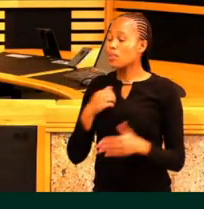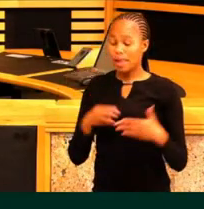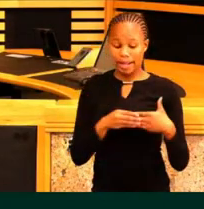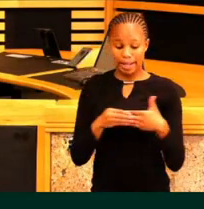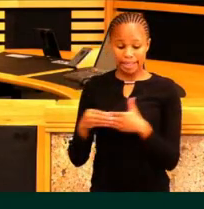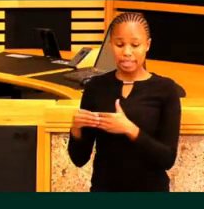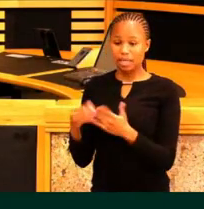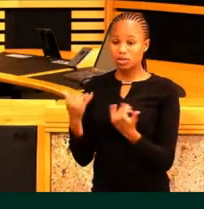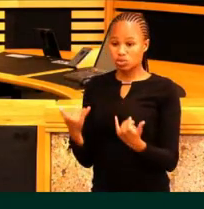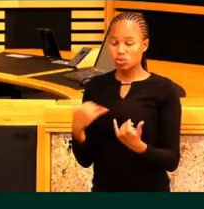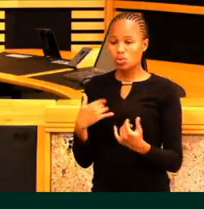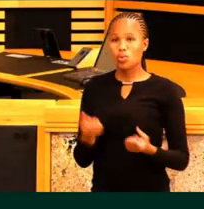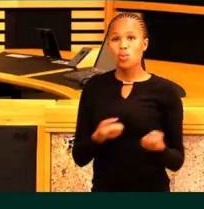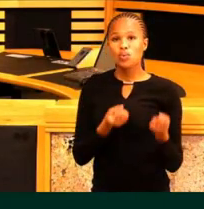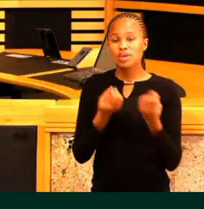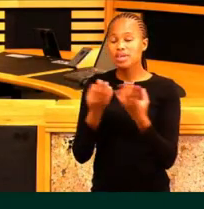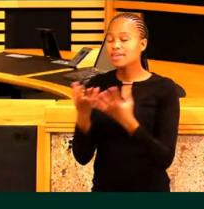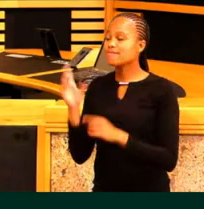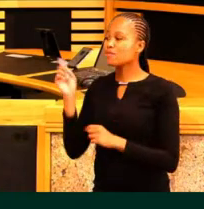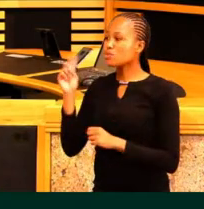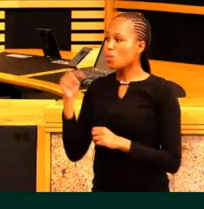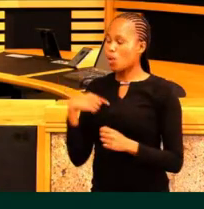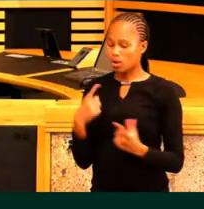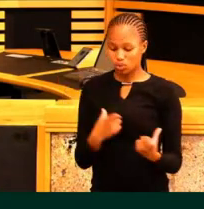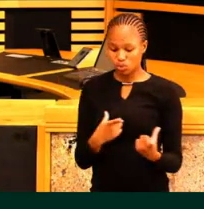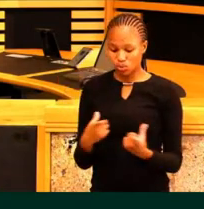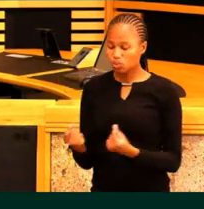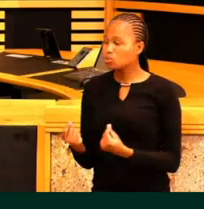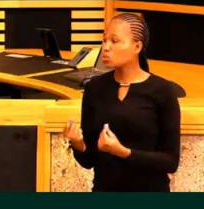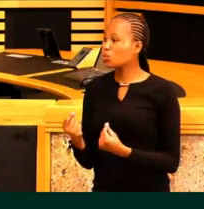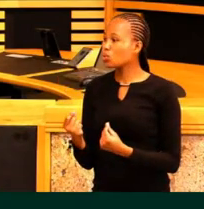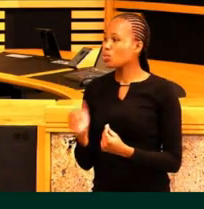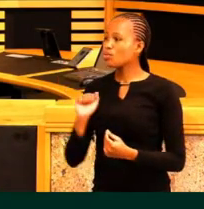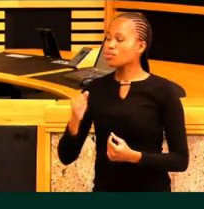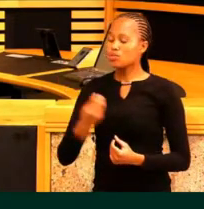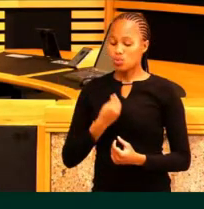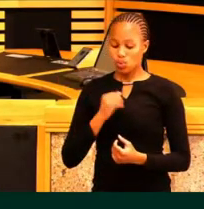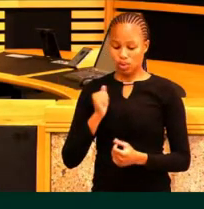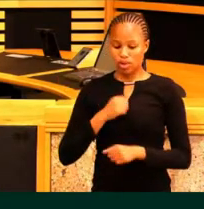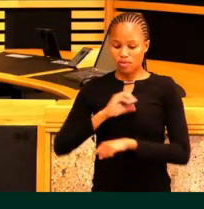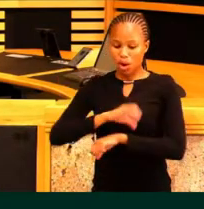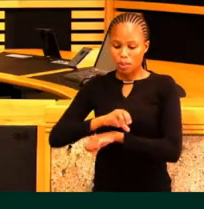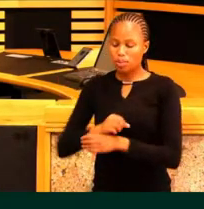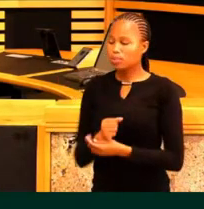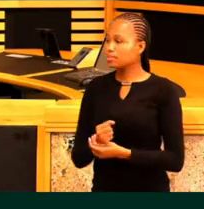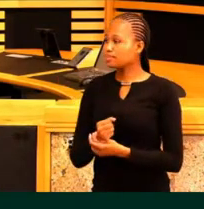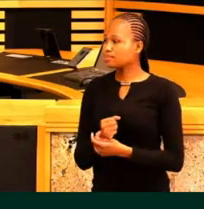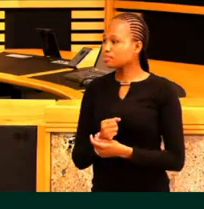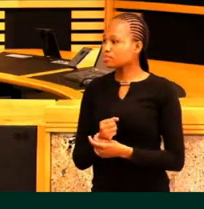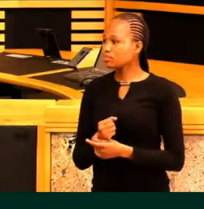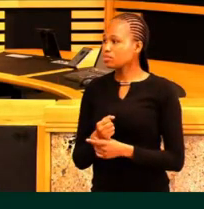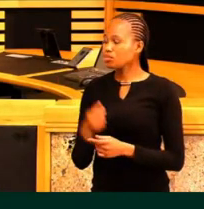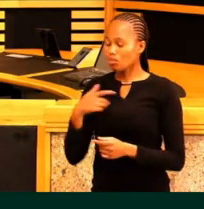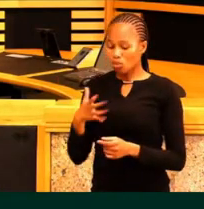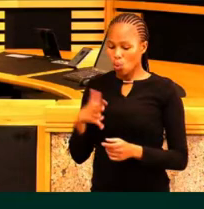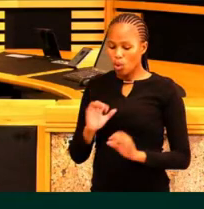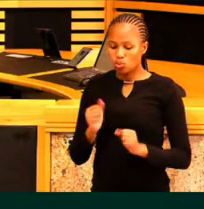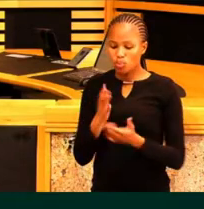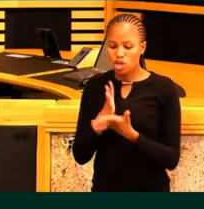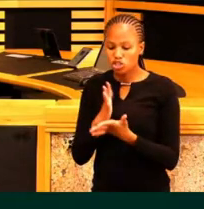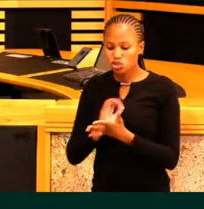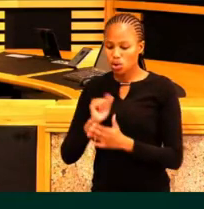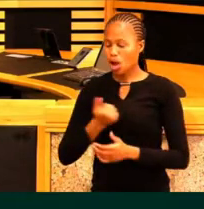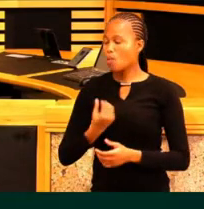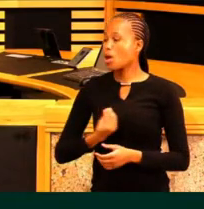we will give an account of what we are doing to affirm the Youth of our Province from the onset we want to assure the